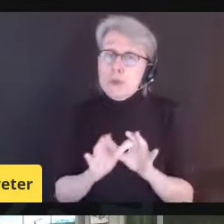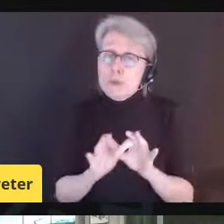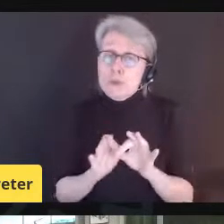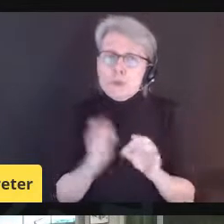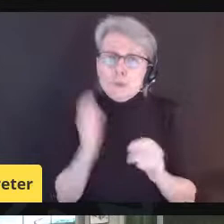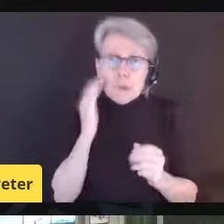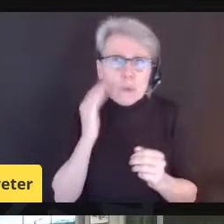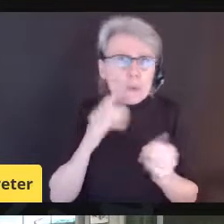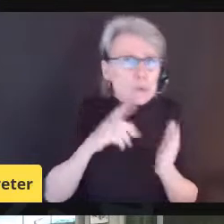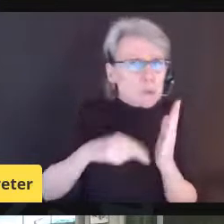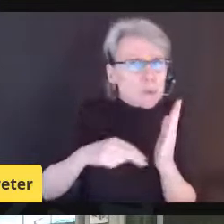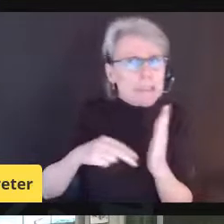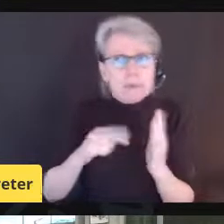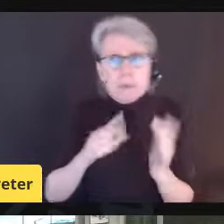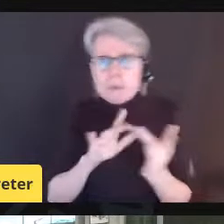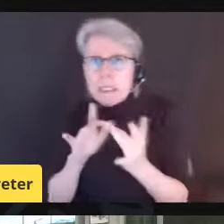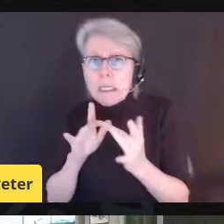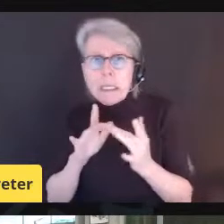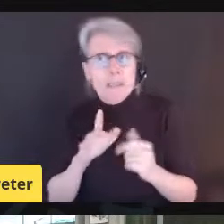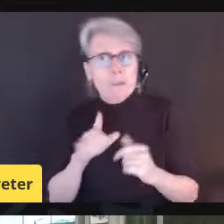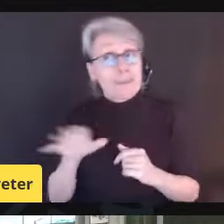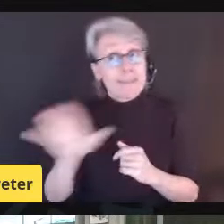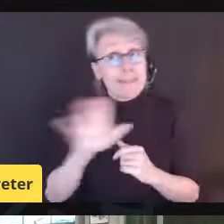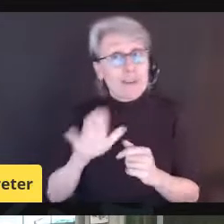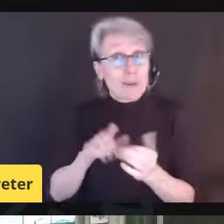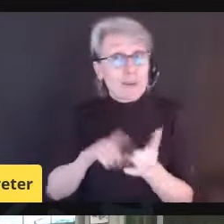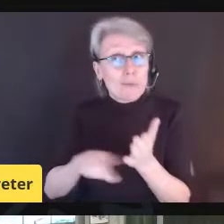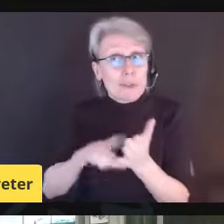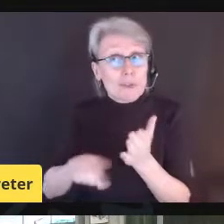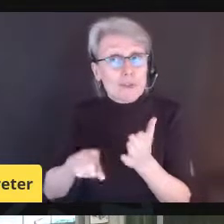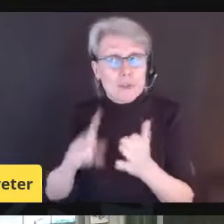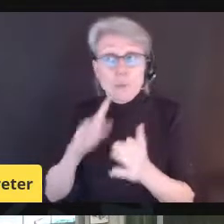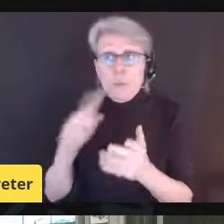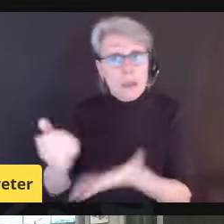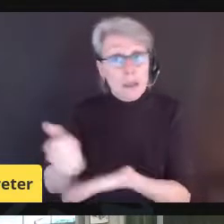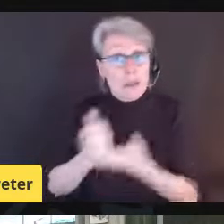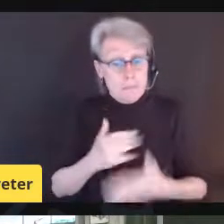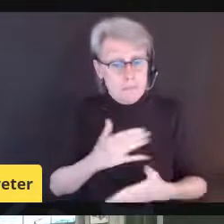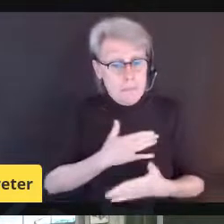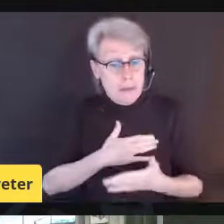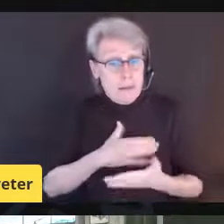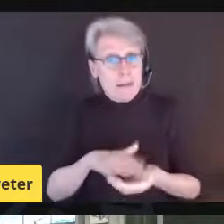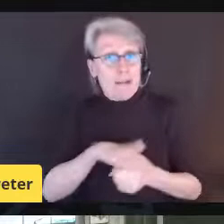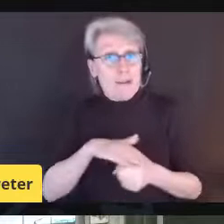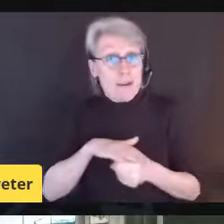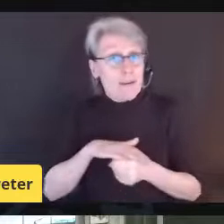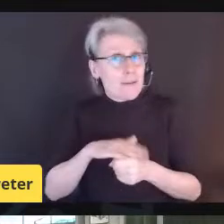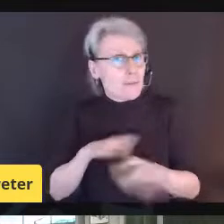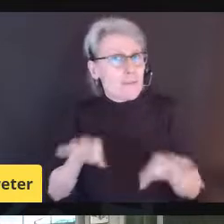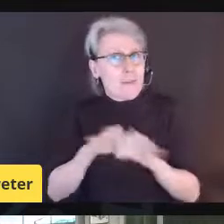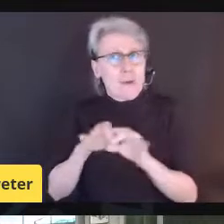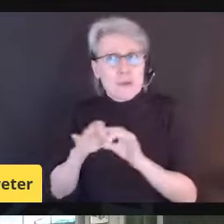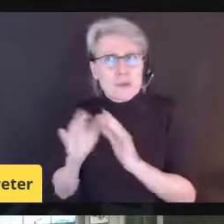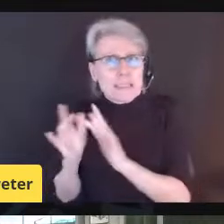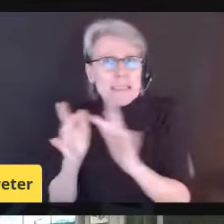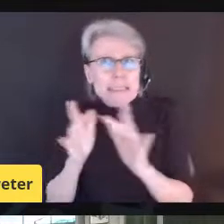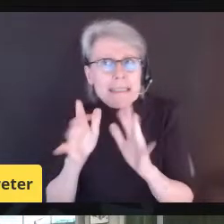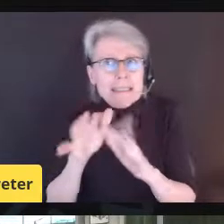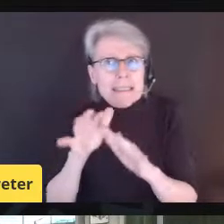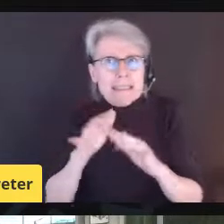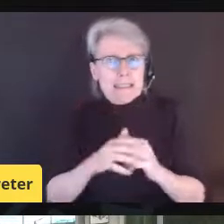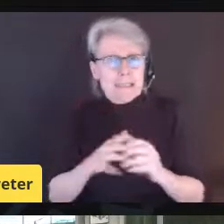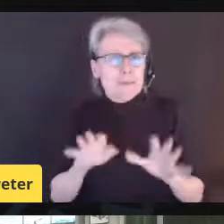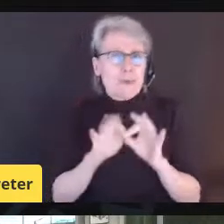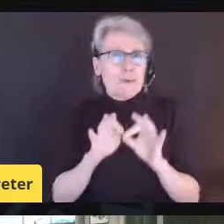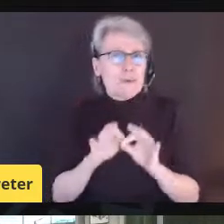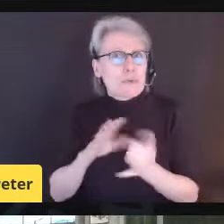connect, because other people's super interesting research will inform what you do. So staying on top of it, and